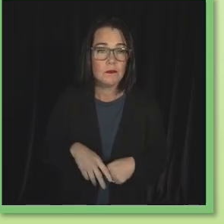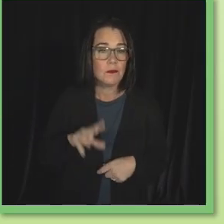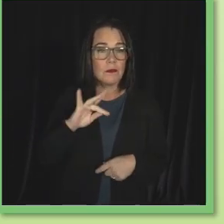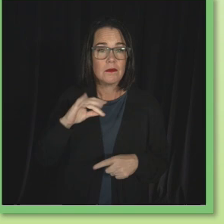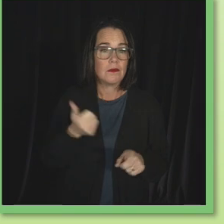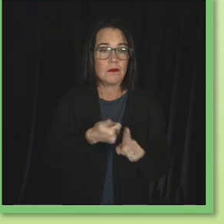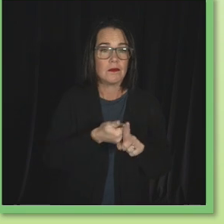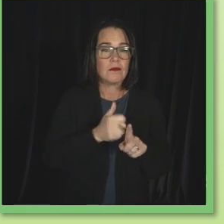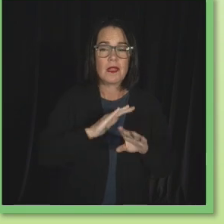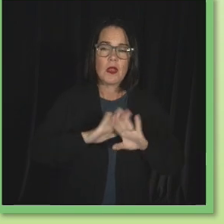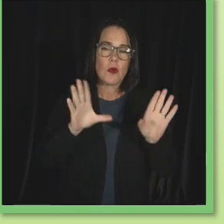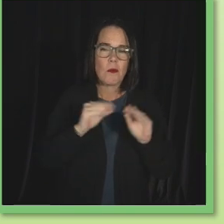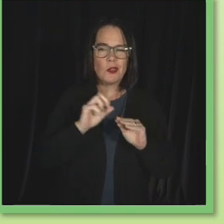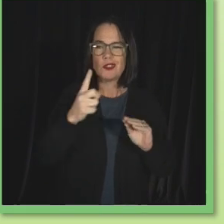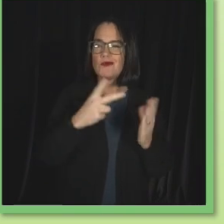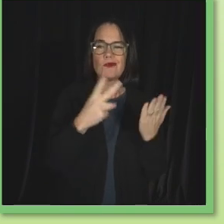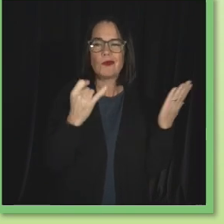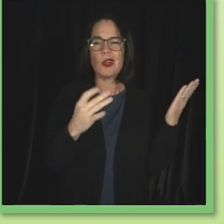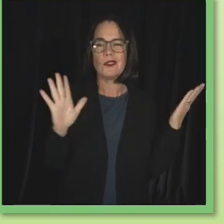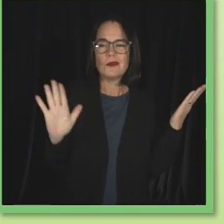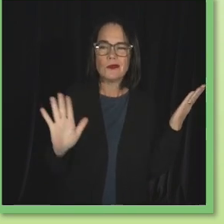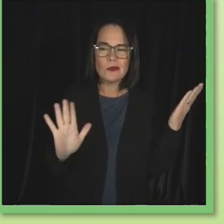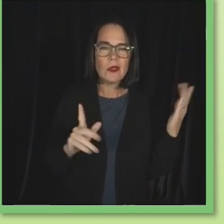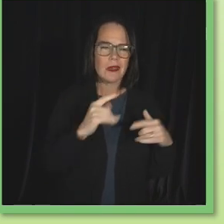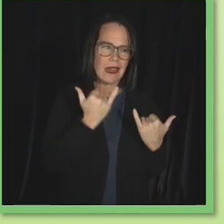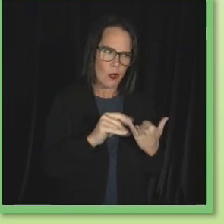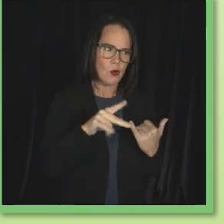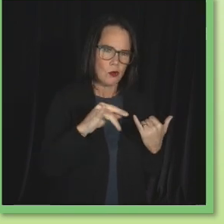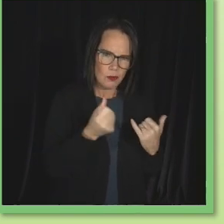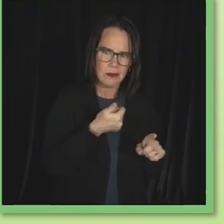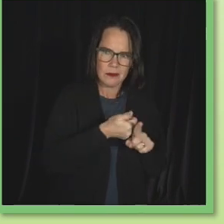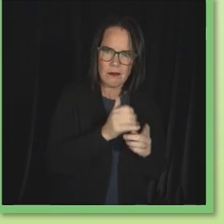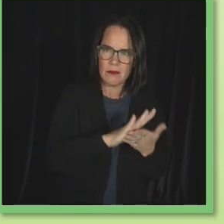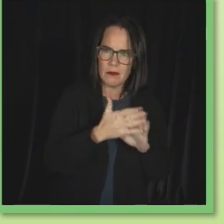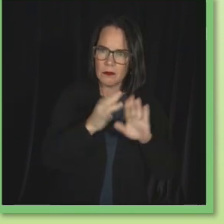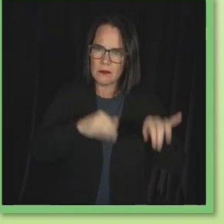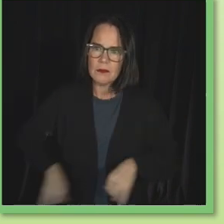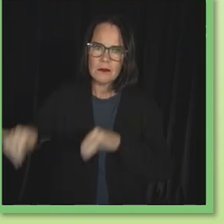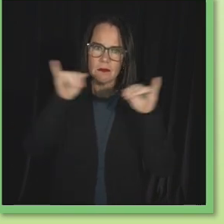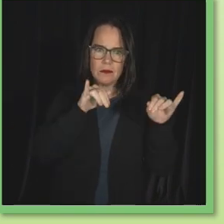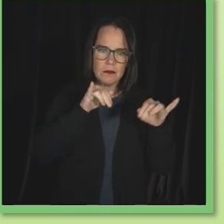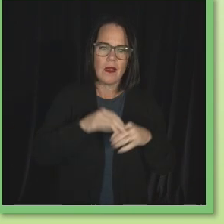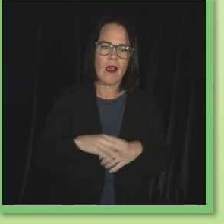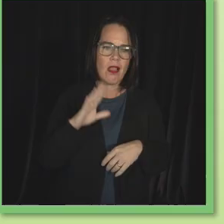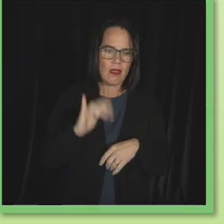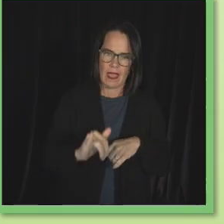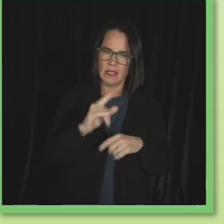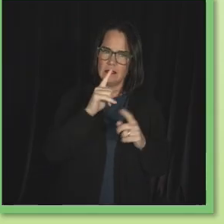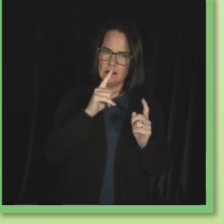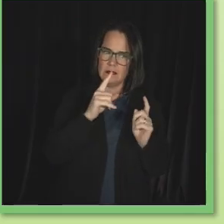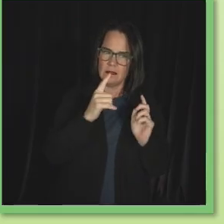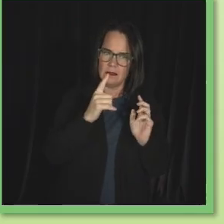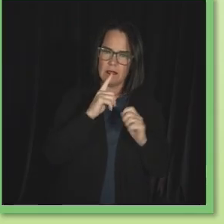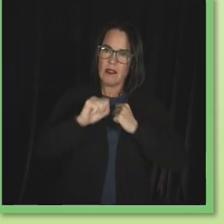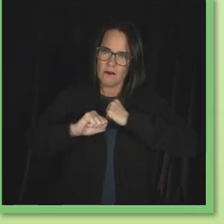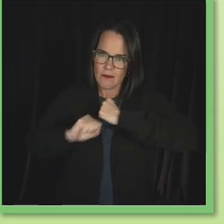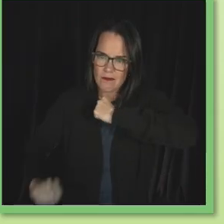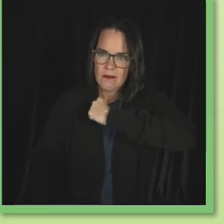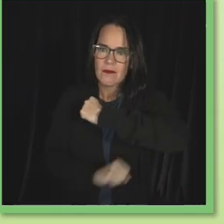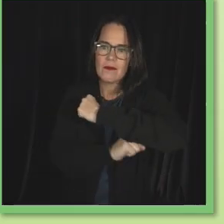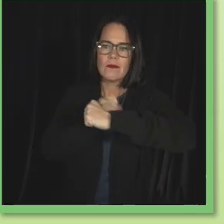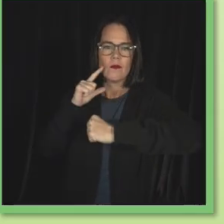no longer only a project. Kubernetes is a standard. Kubernetes is the foundation of the cloud-native